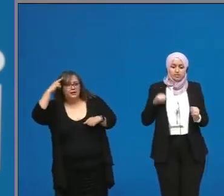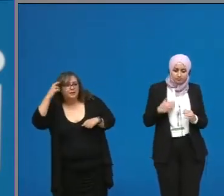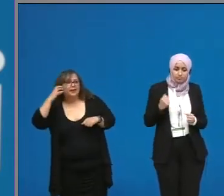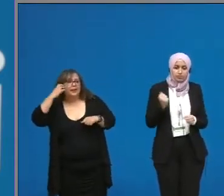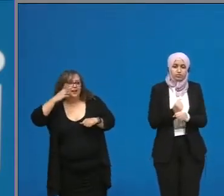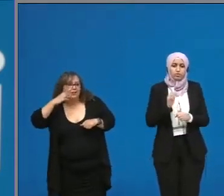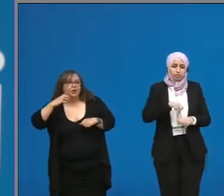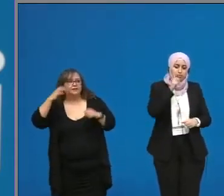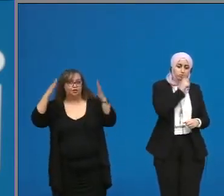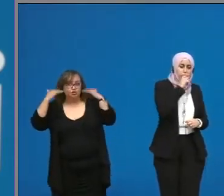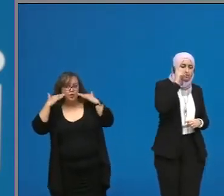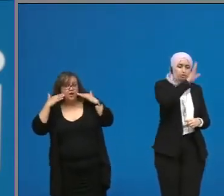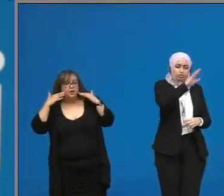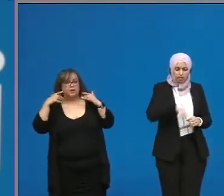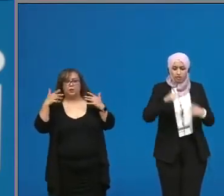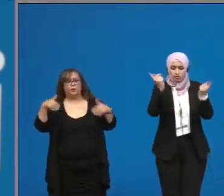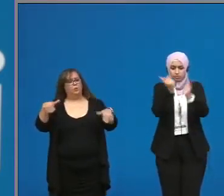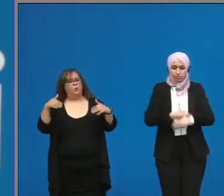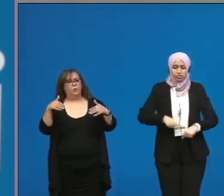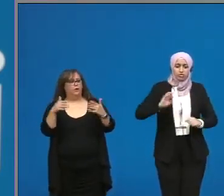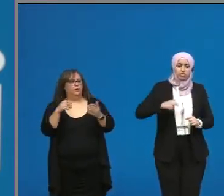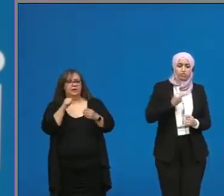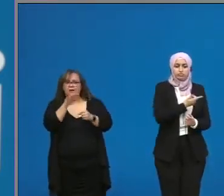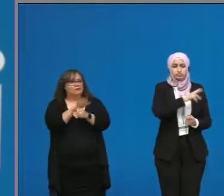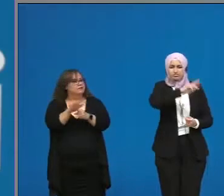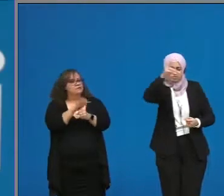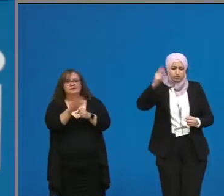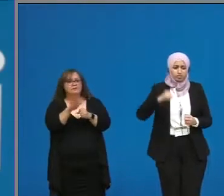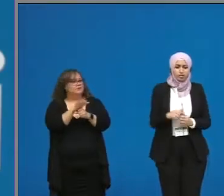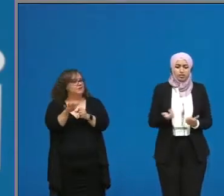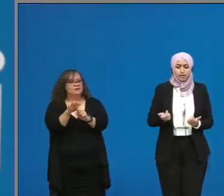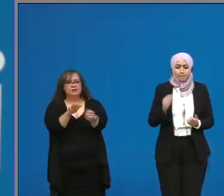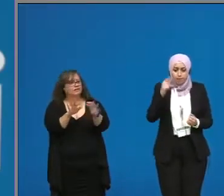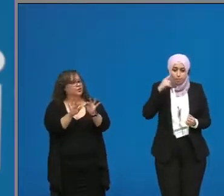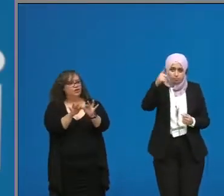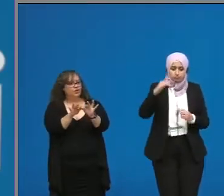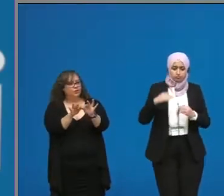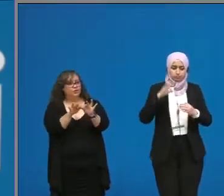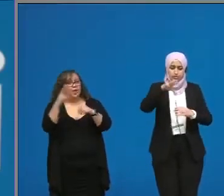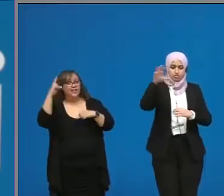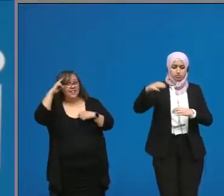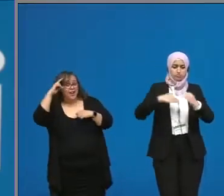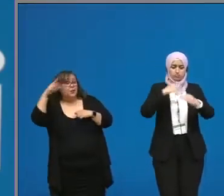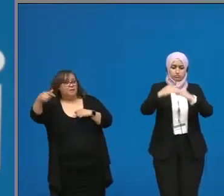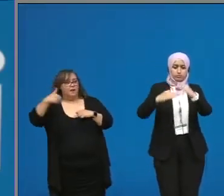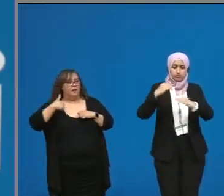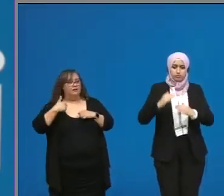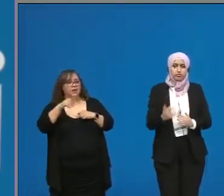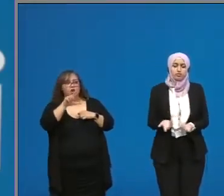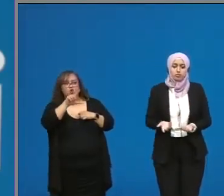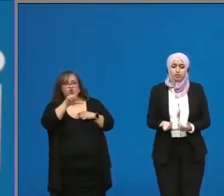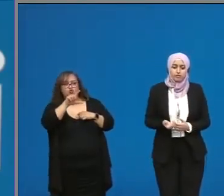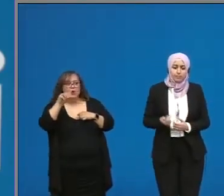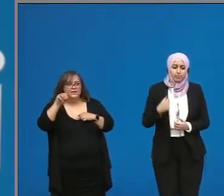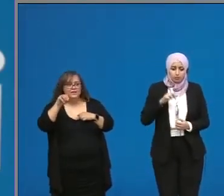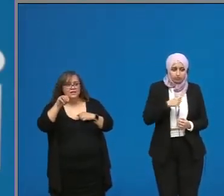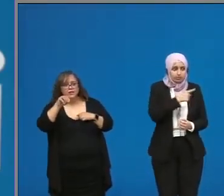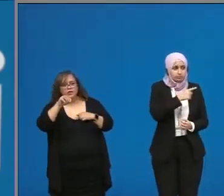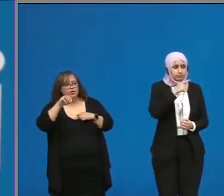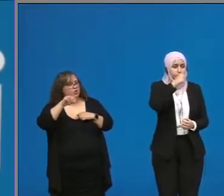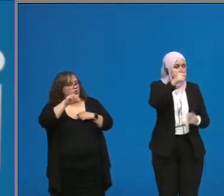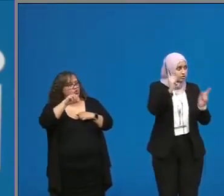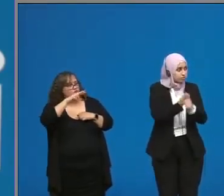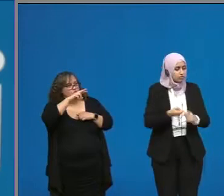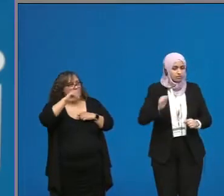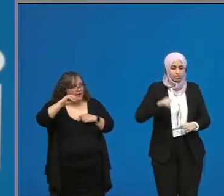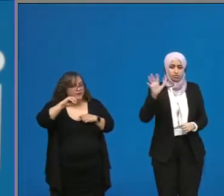country. There's a huge lack of human interpreters. In Saudi Arabia, there are 20 certified interpreters for around,